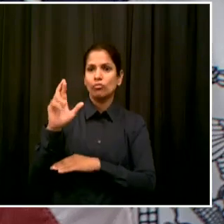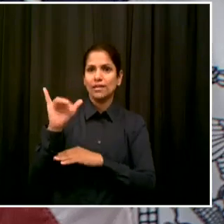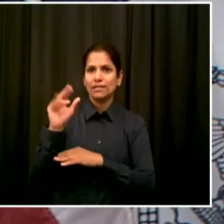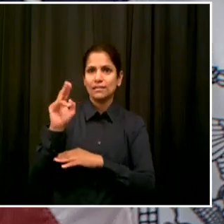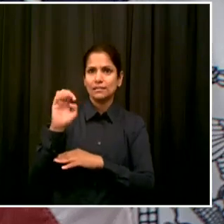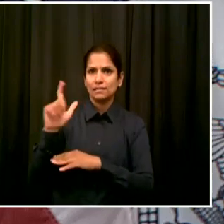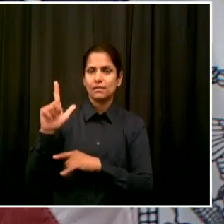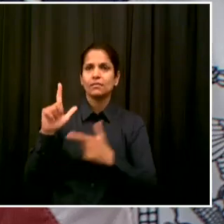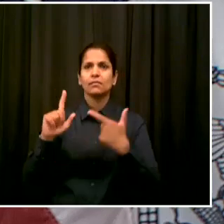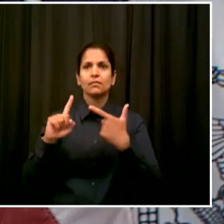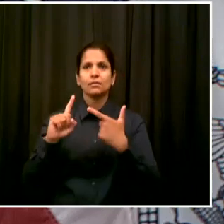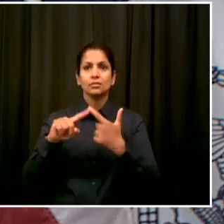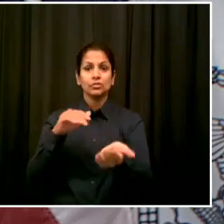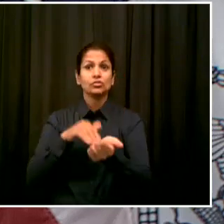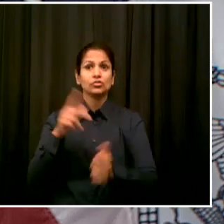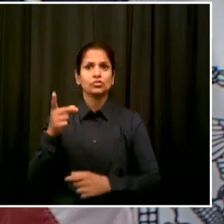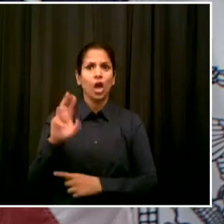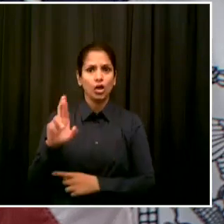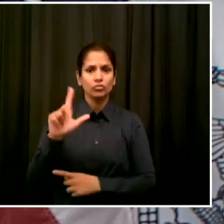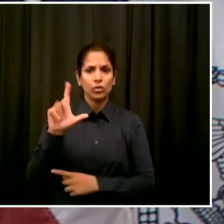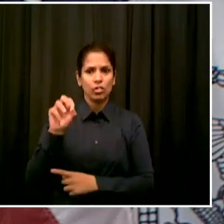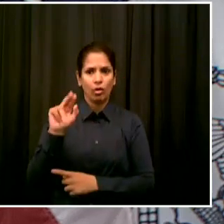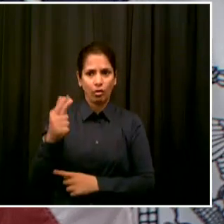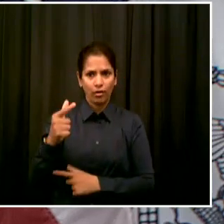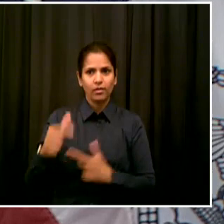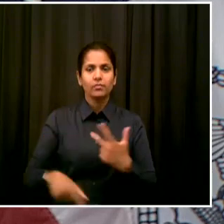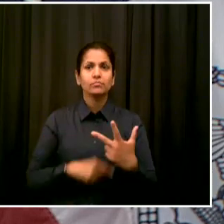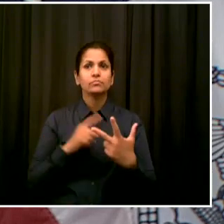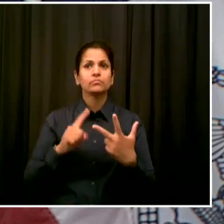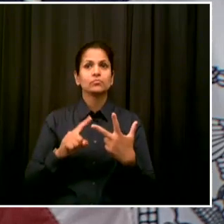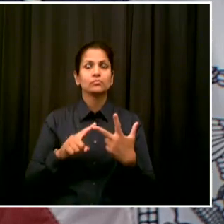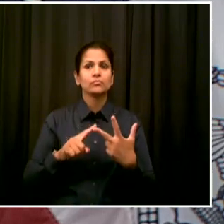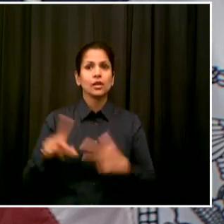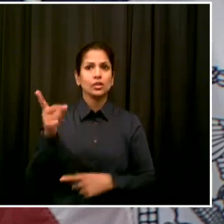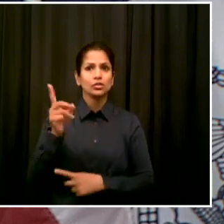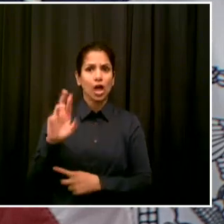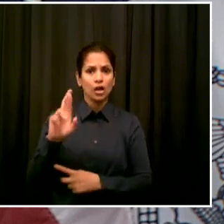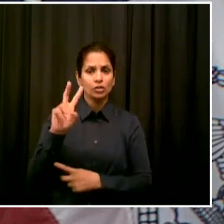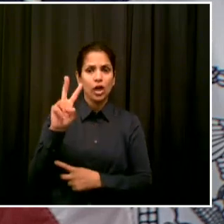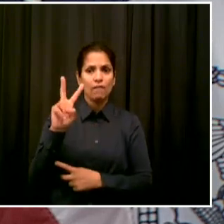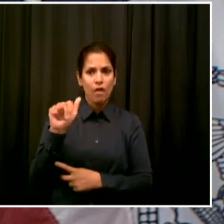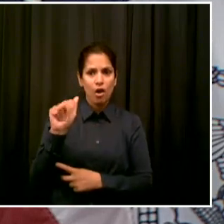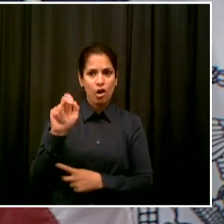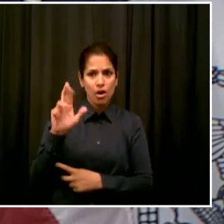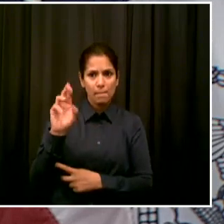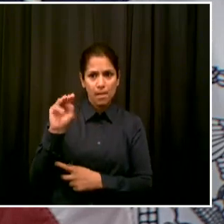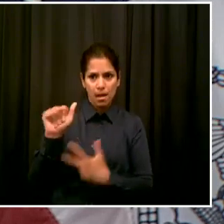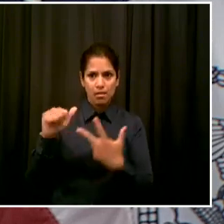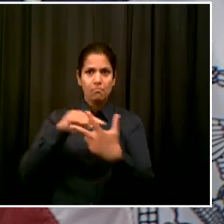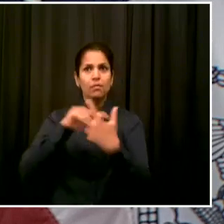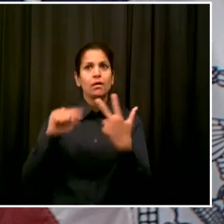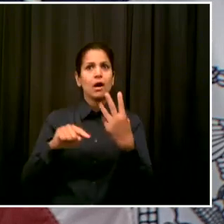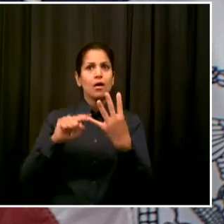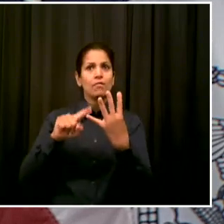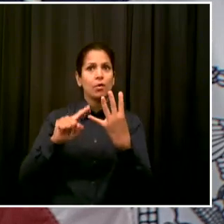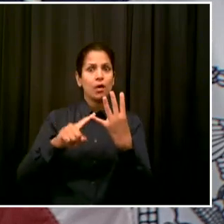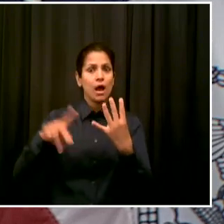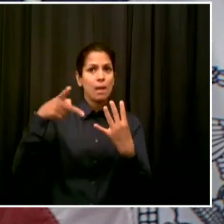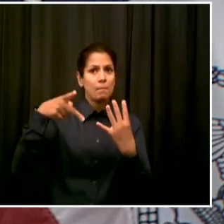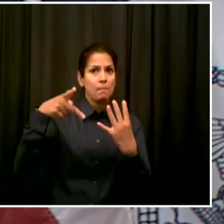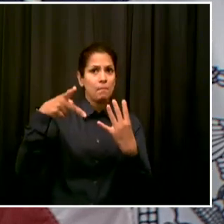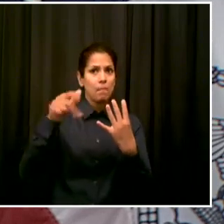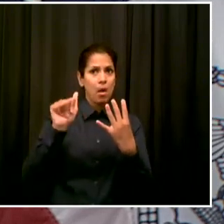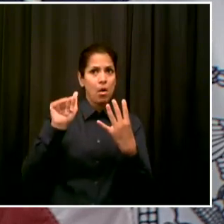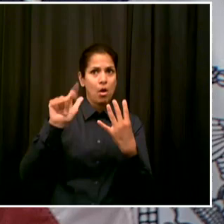and Trace Program, Palma, and Senior Advisor, Dr. Varma. With that, we'll start with Bridget from WNYC.